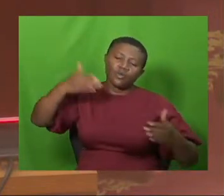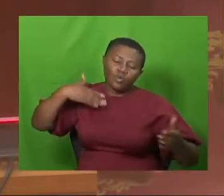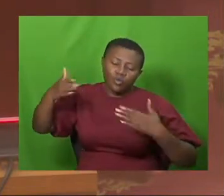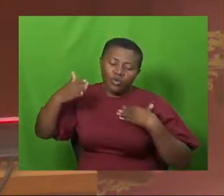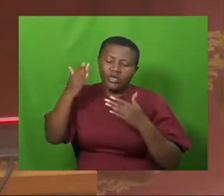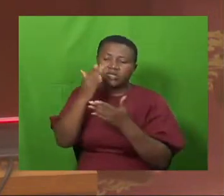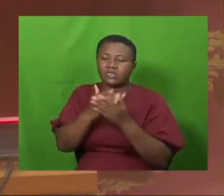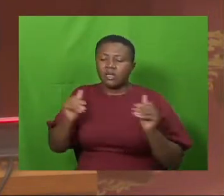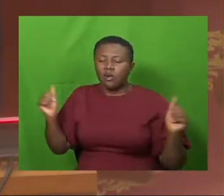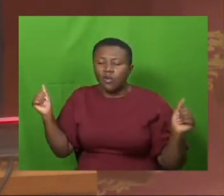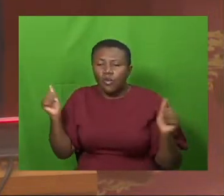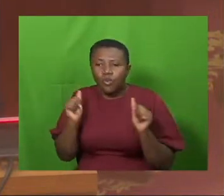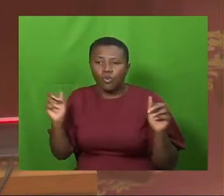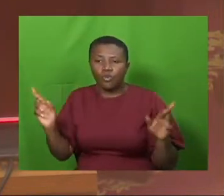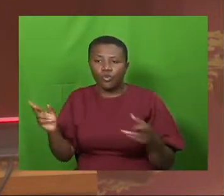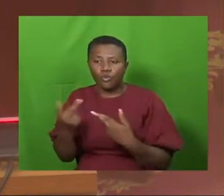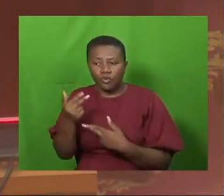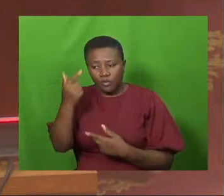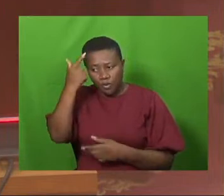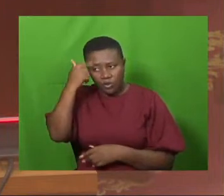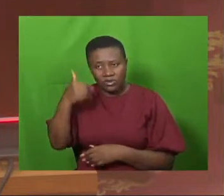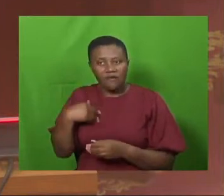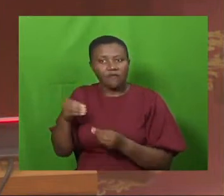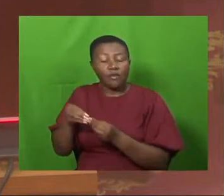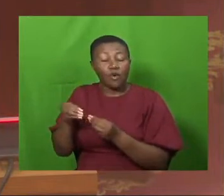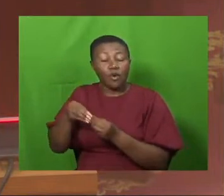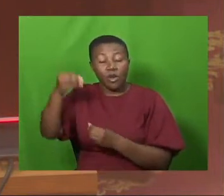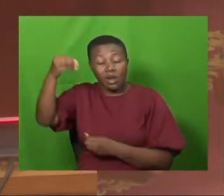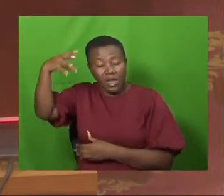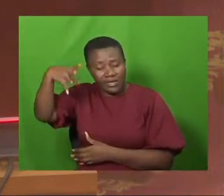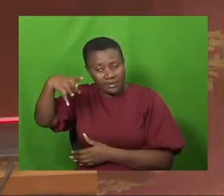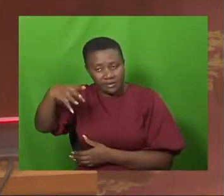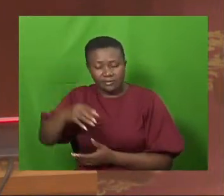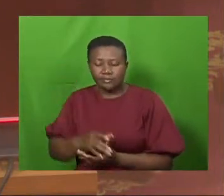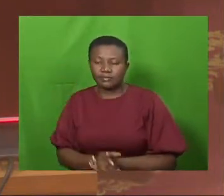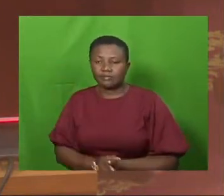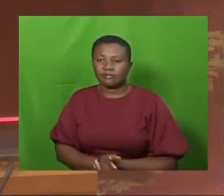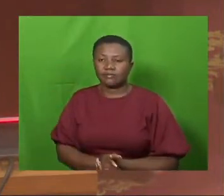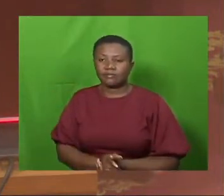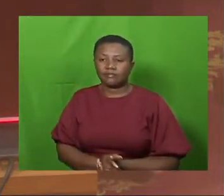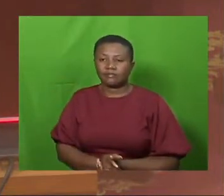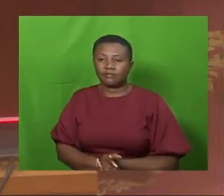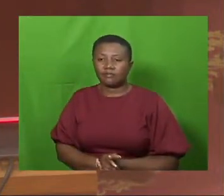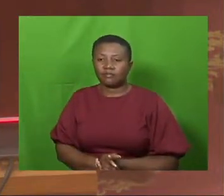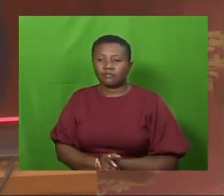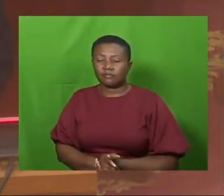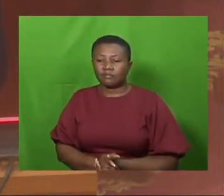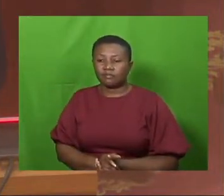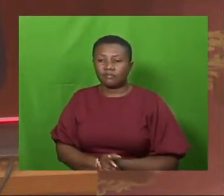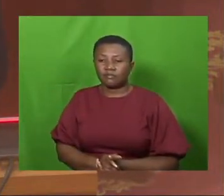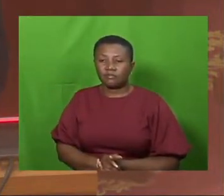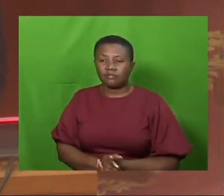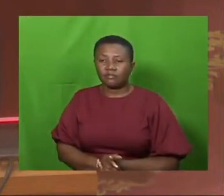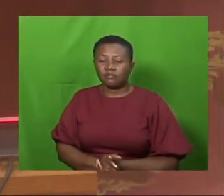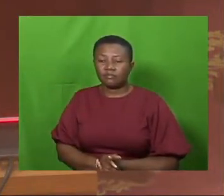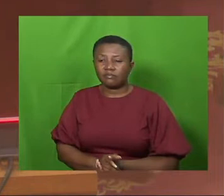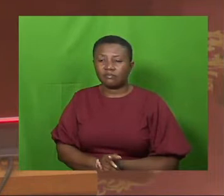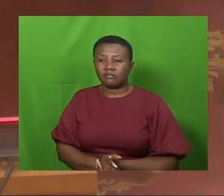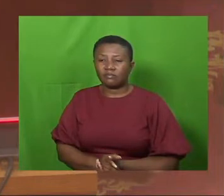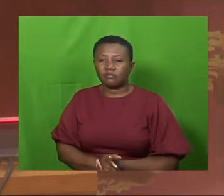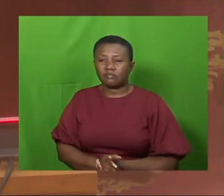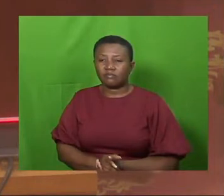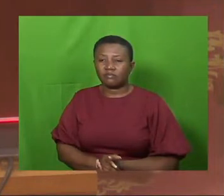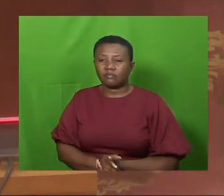The fact remains that those major economies, according to Goldman Sachs, Honorable